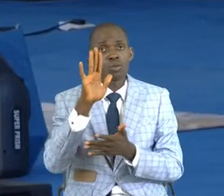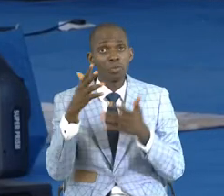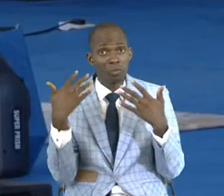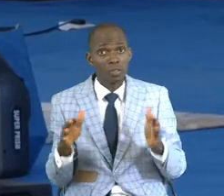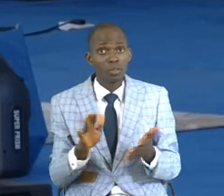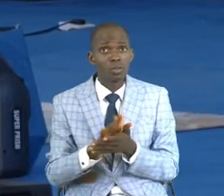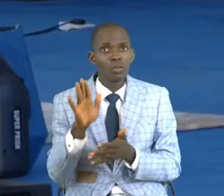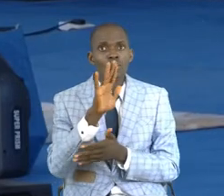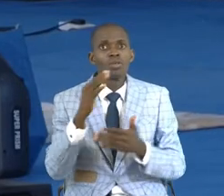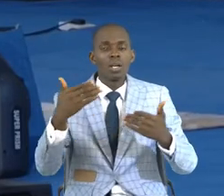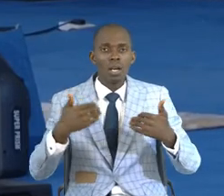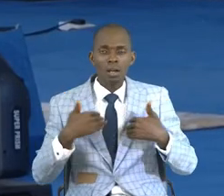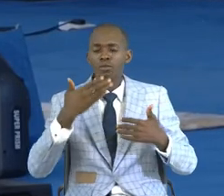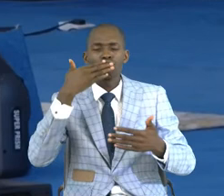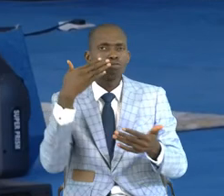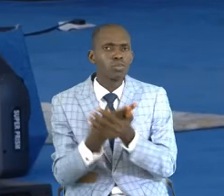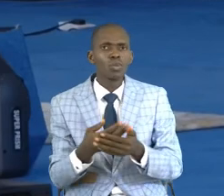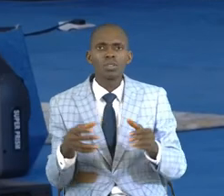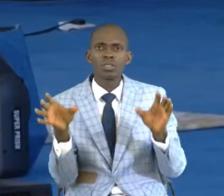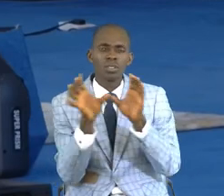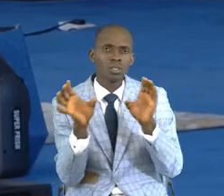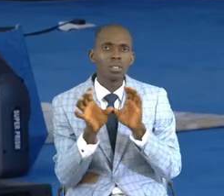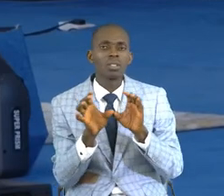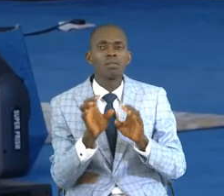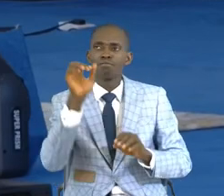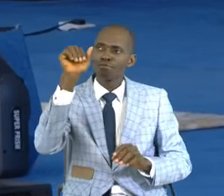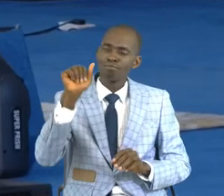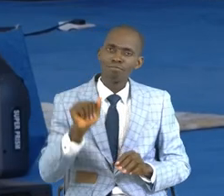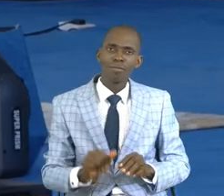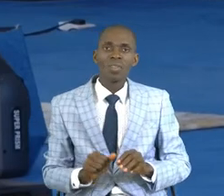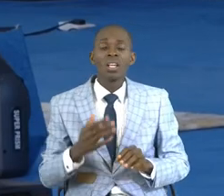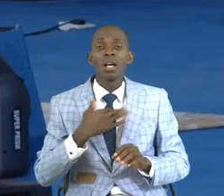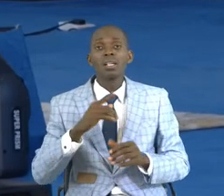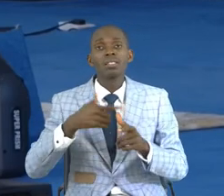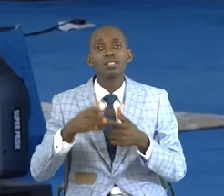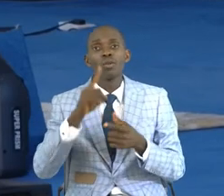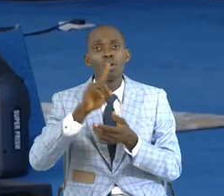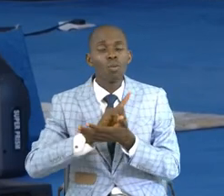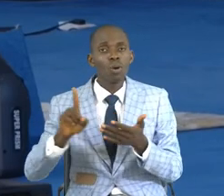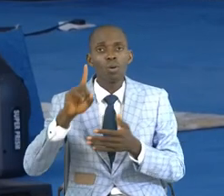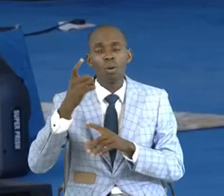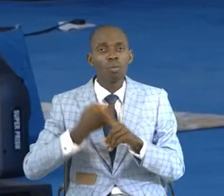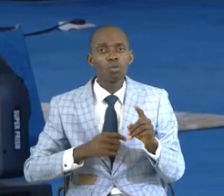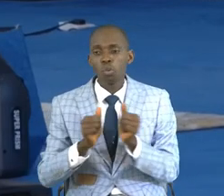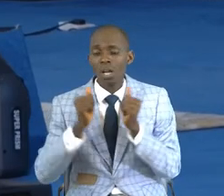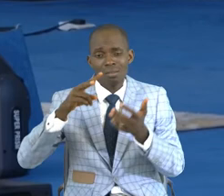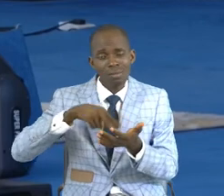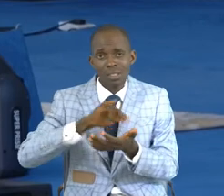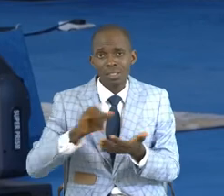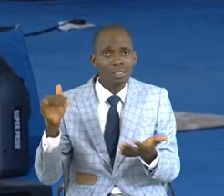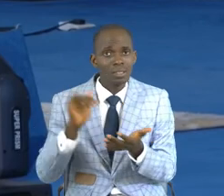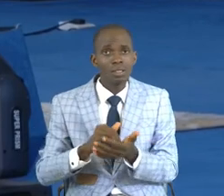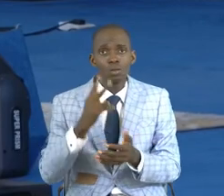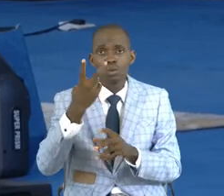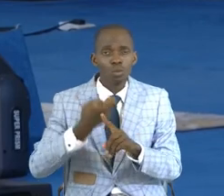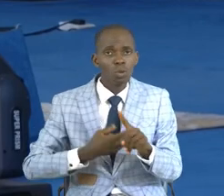good grade. And then 1 week, 1 month, you don't read anything. And 2 months, 3 months,